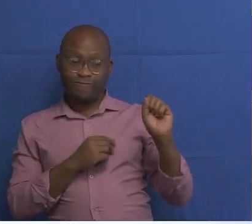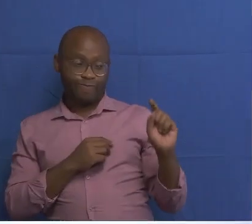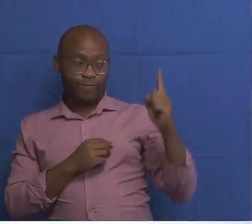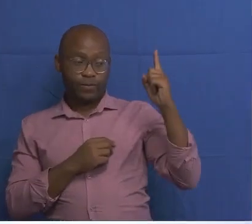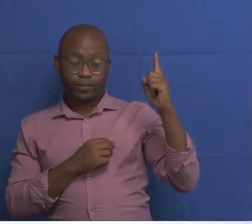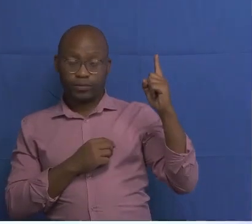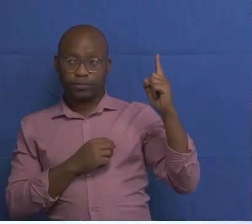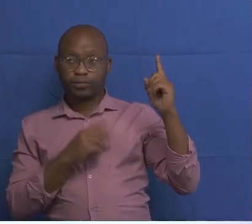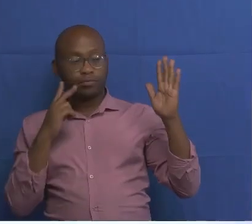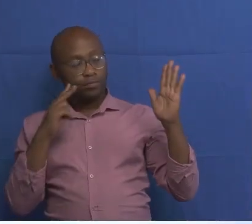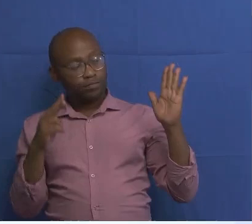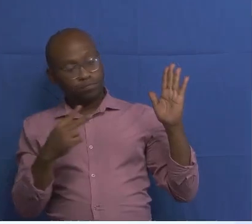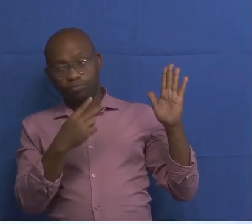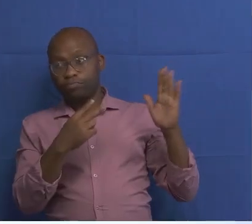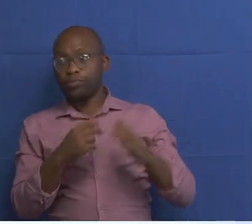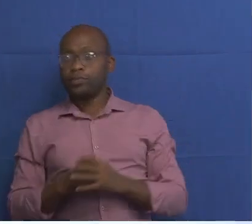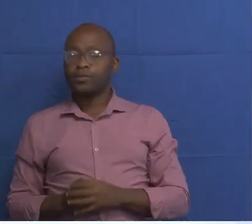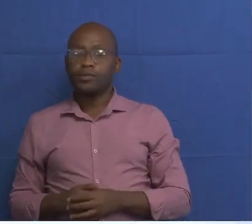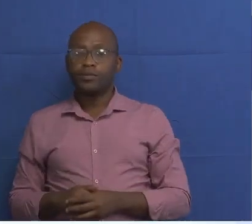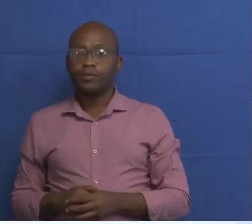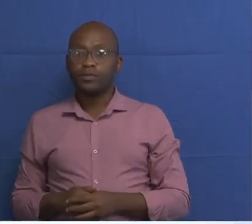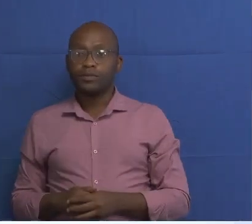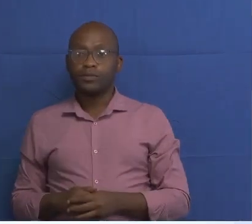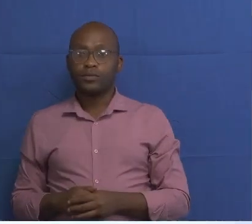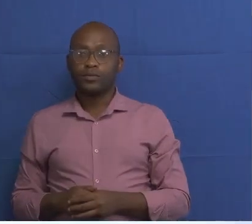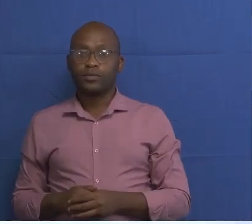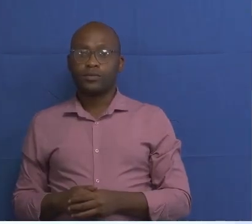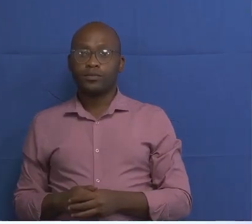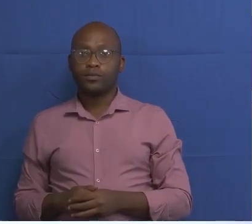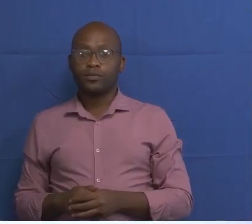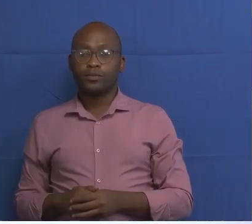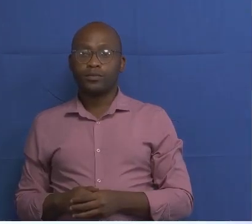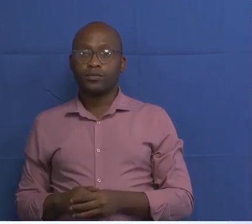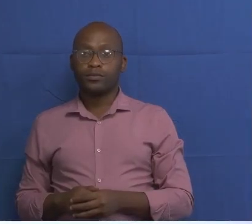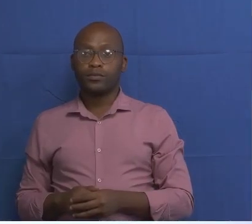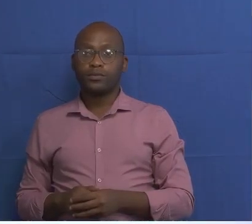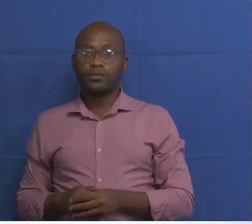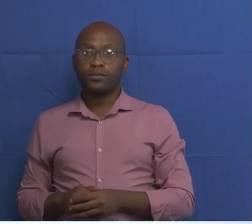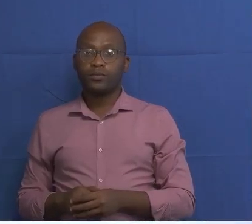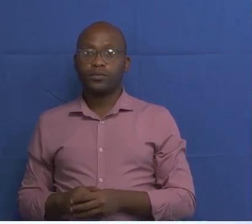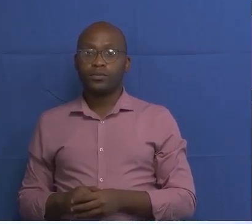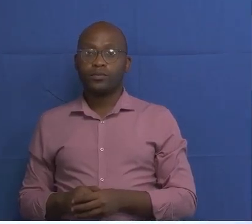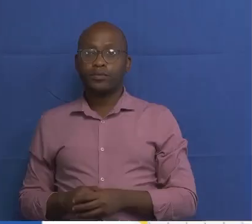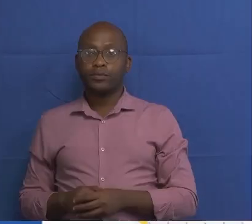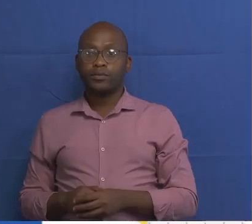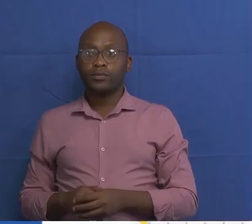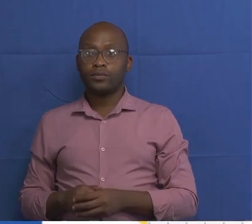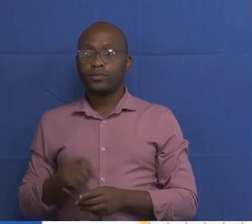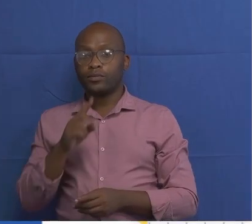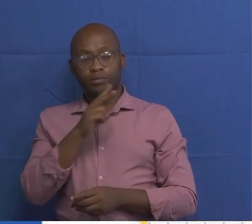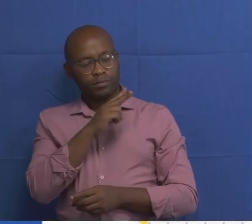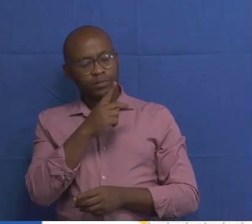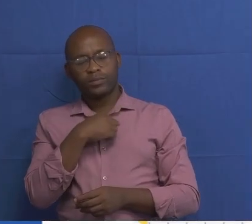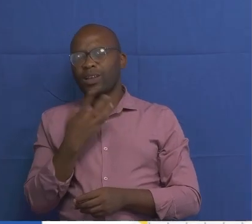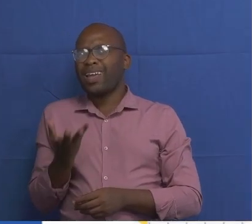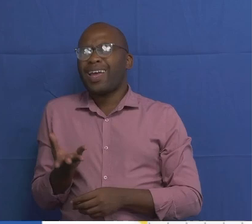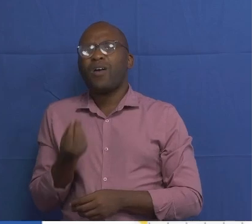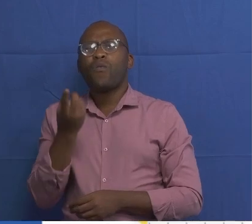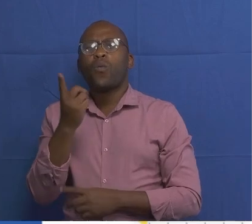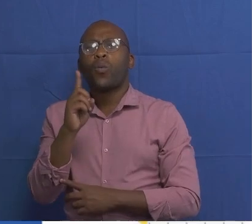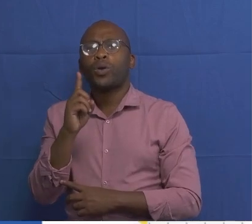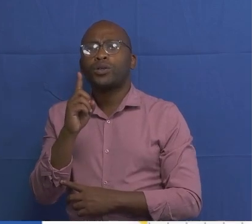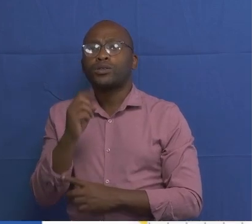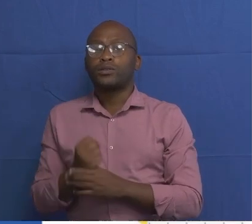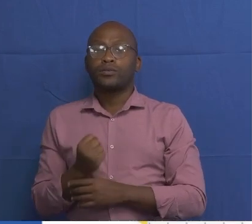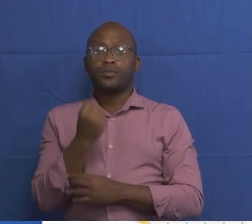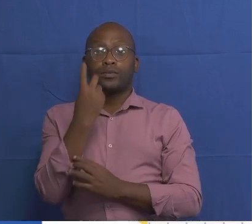is here on the left. If we look at the diagram that is here on the left, we have got here two